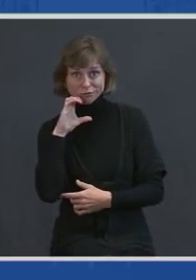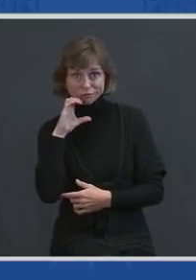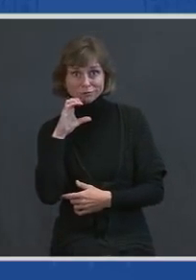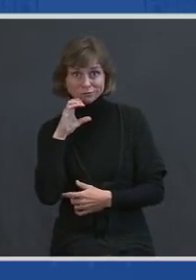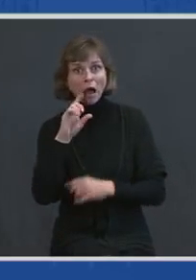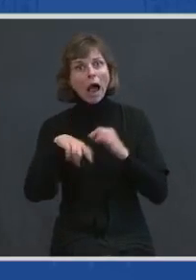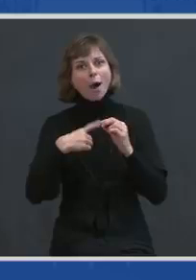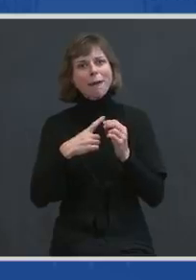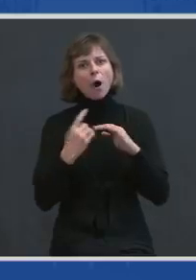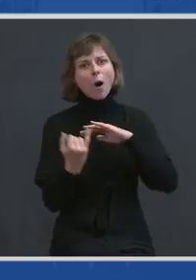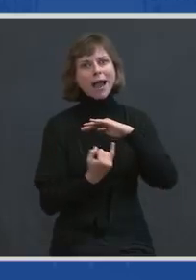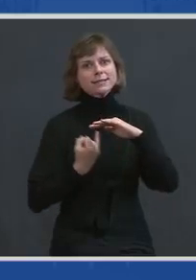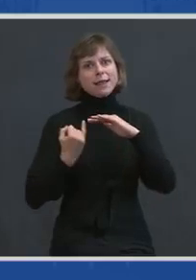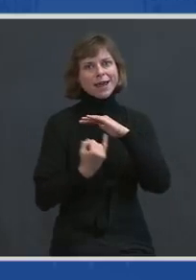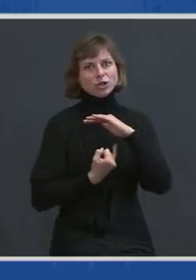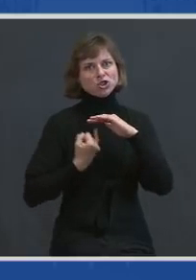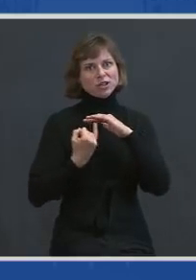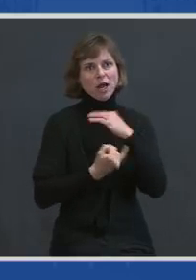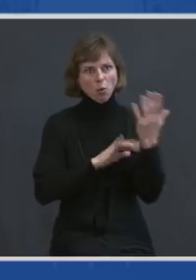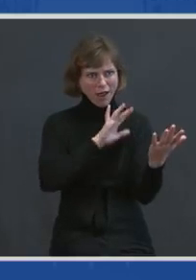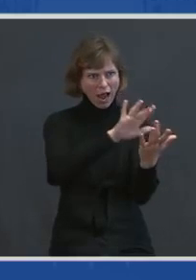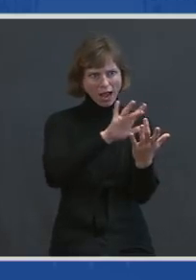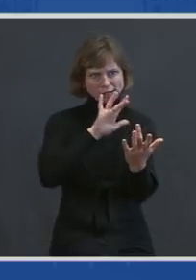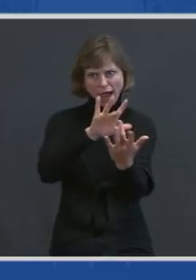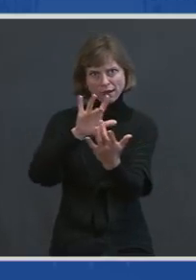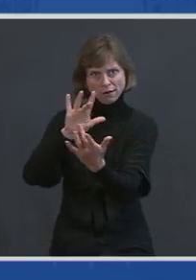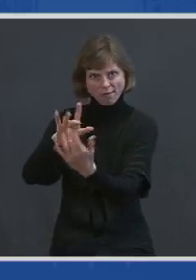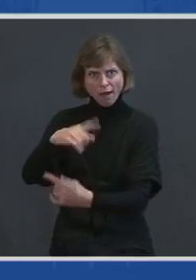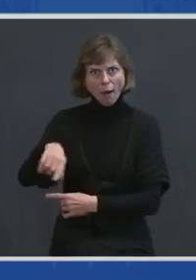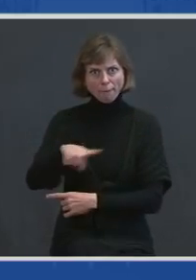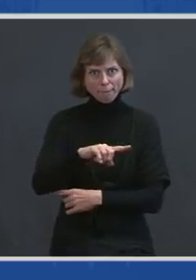in contact with them. And so